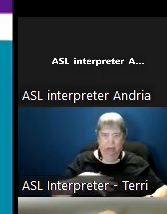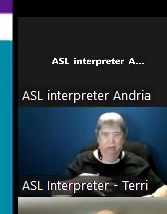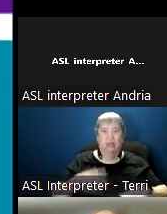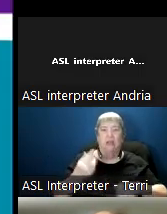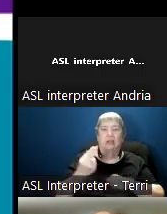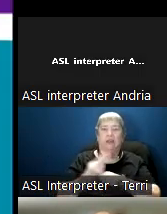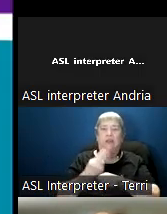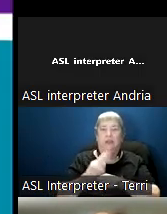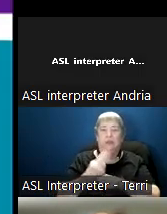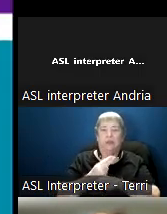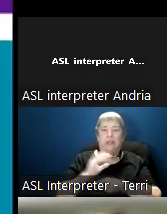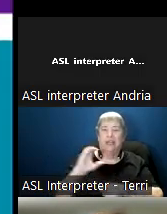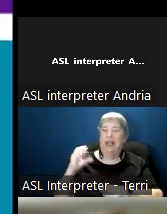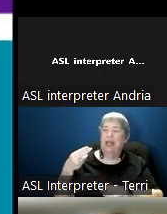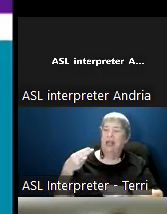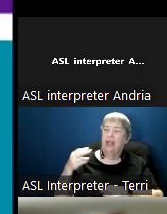like chastity belts,